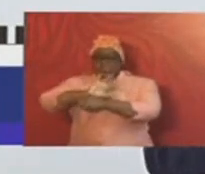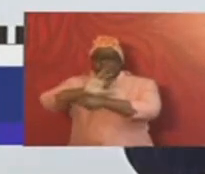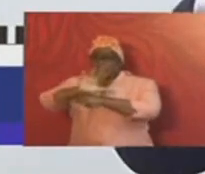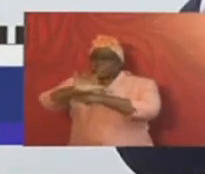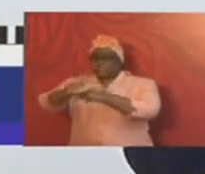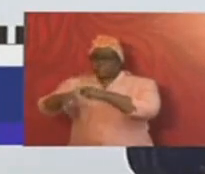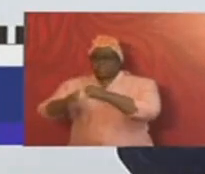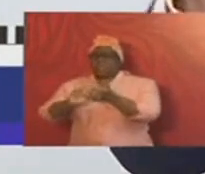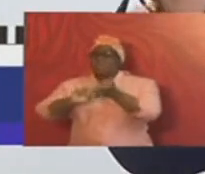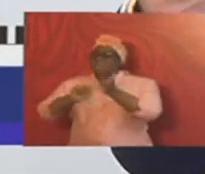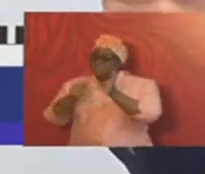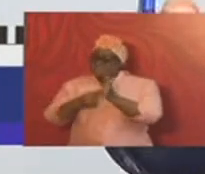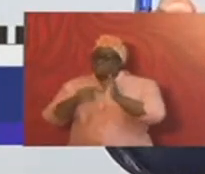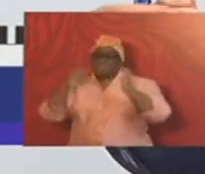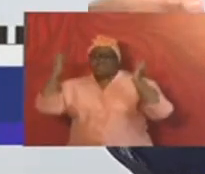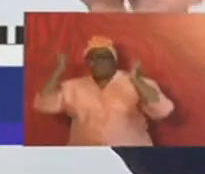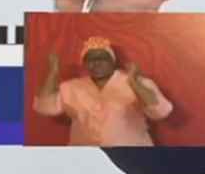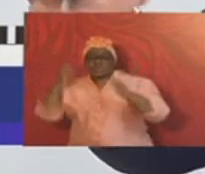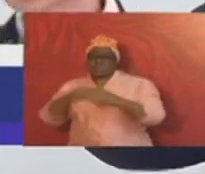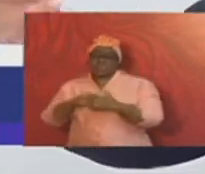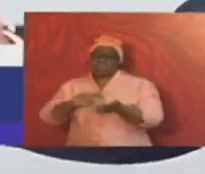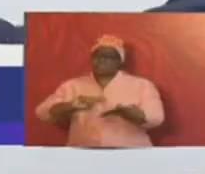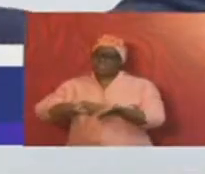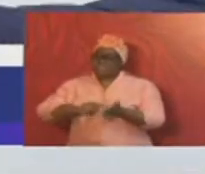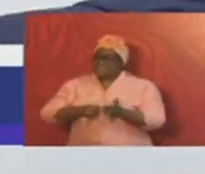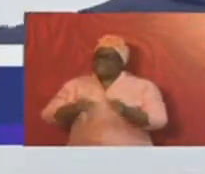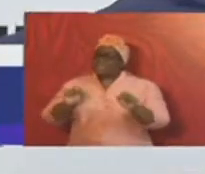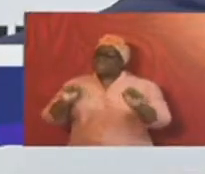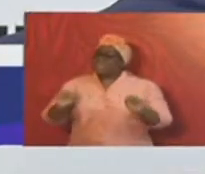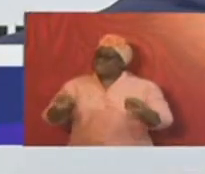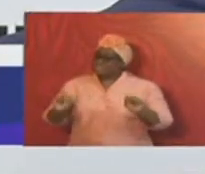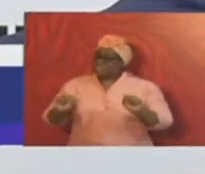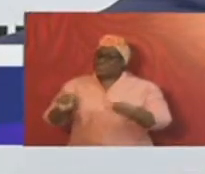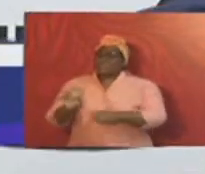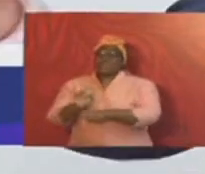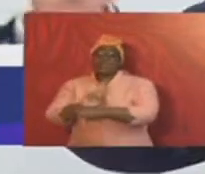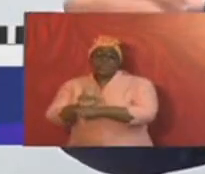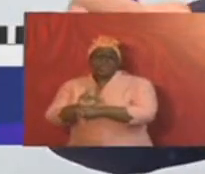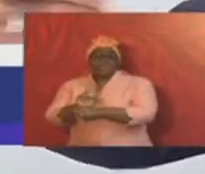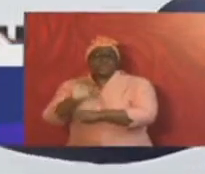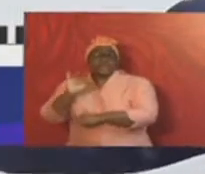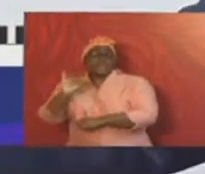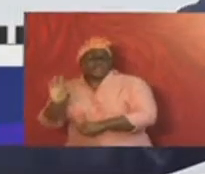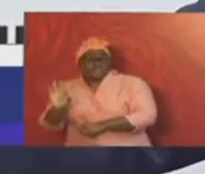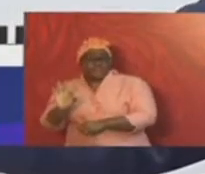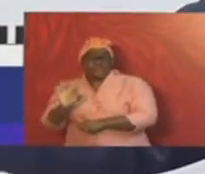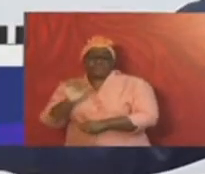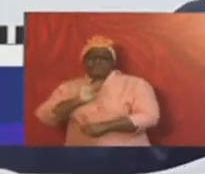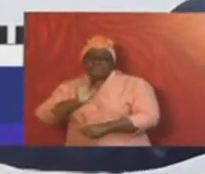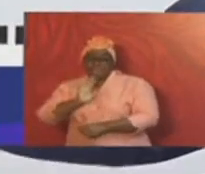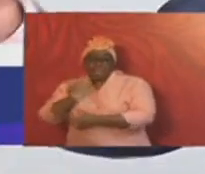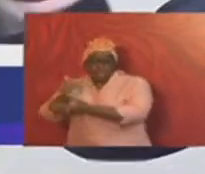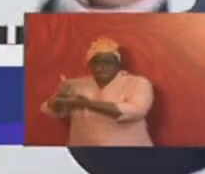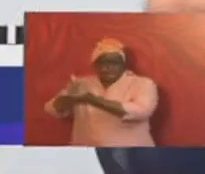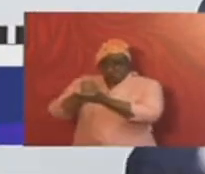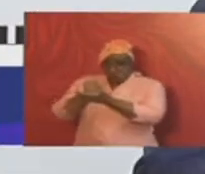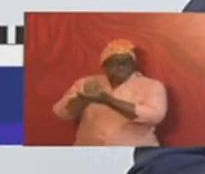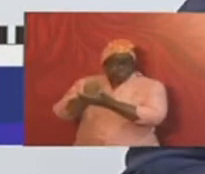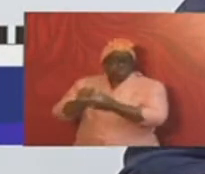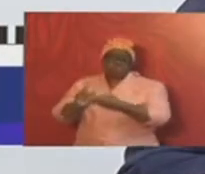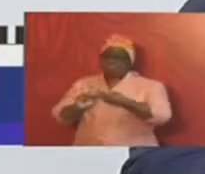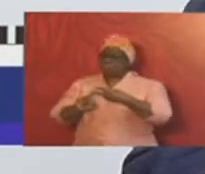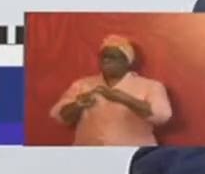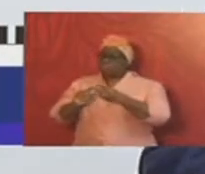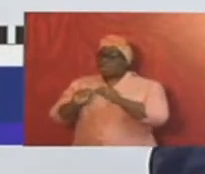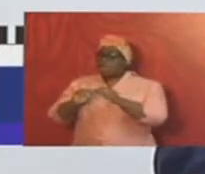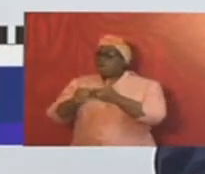parameter, length of time of the immune response, we need some time. Now that you